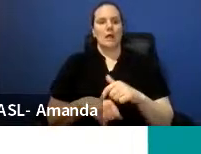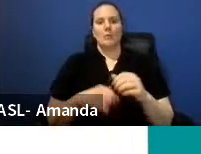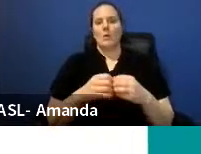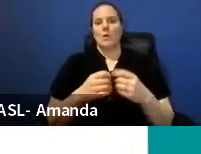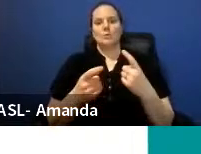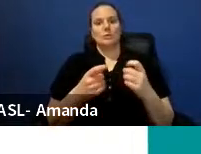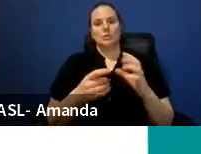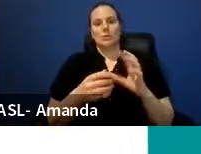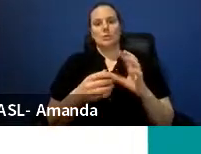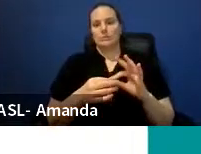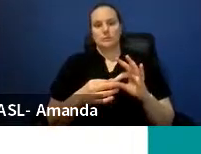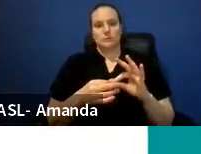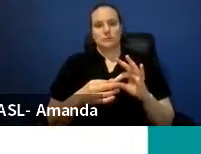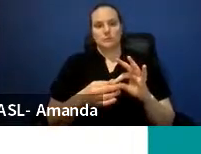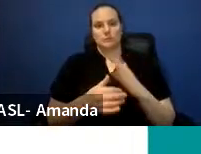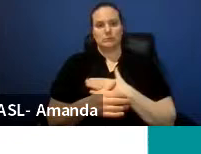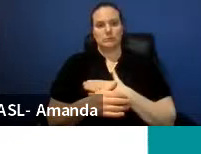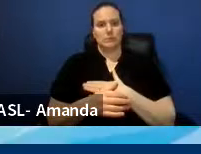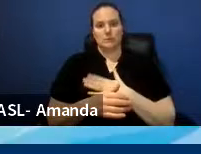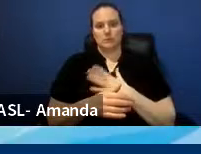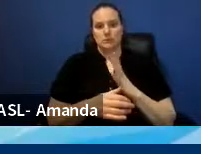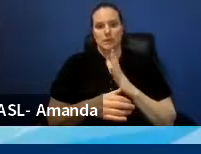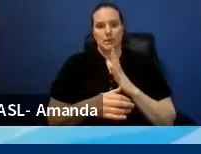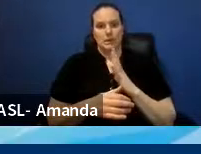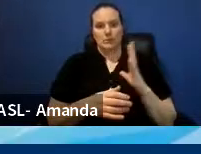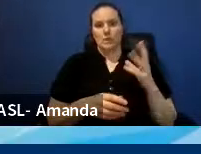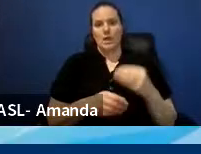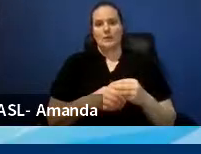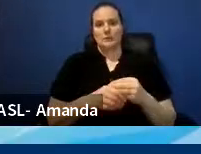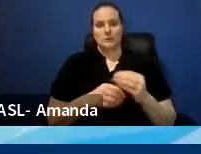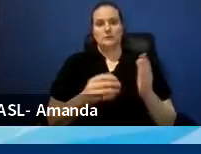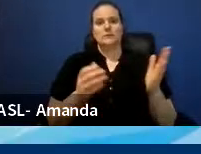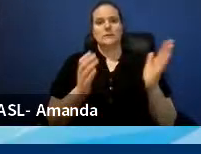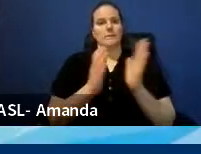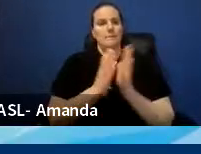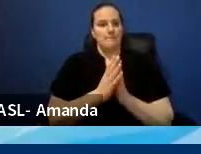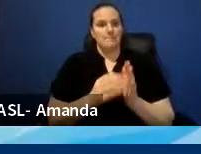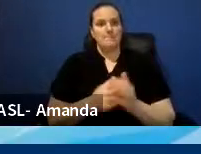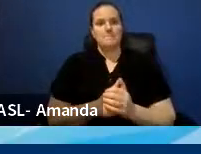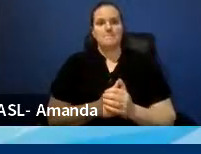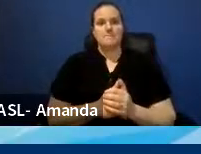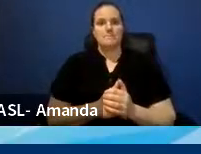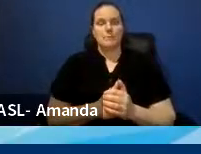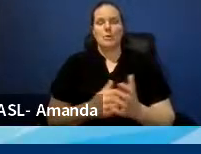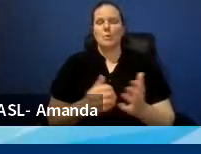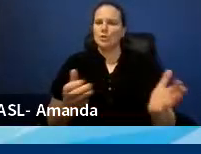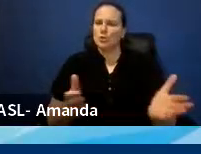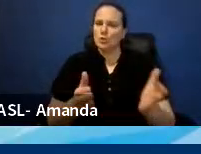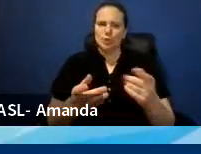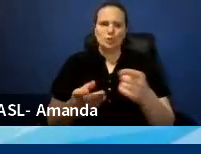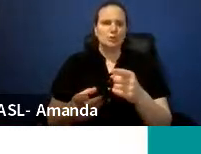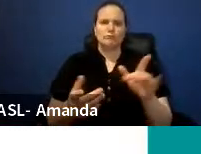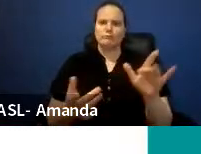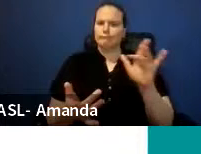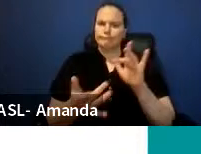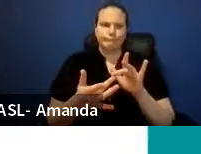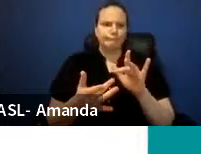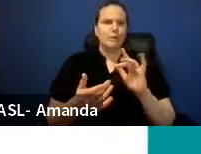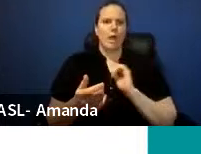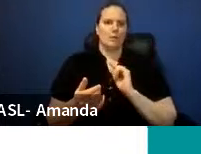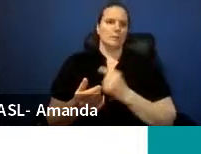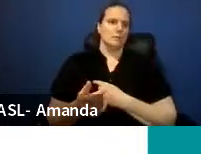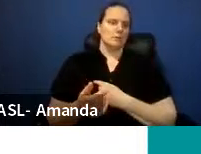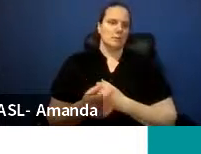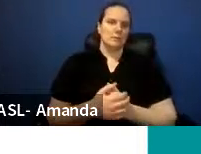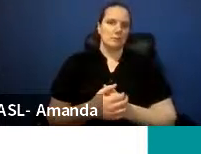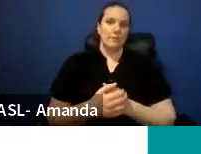or comments, then please feel free to ask. Again, we really want to encourage you to reach out to us because we want to make sure